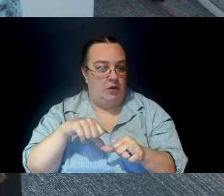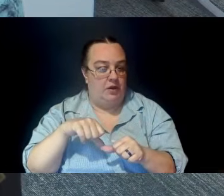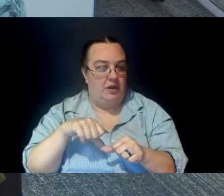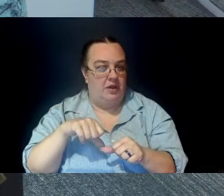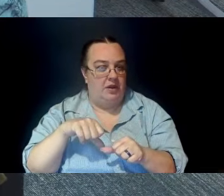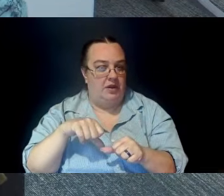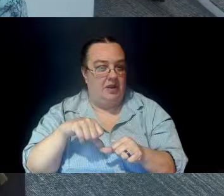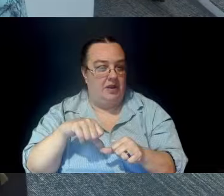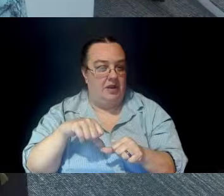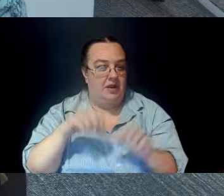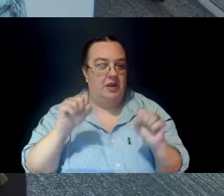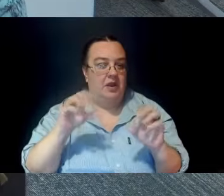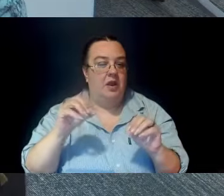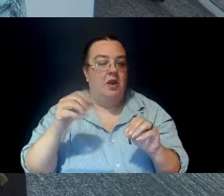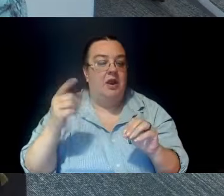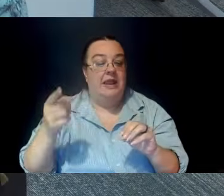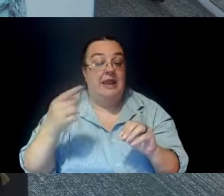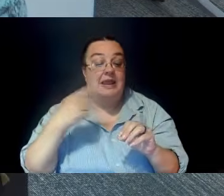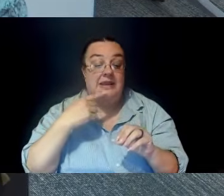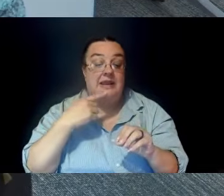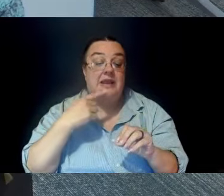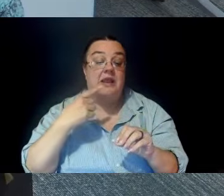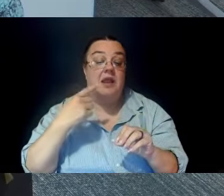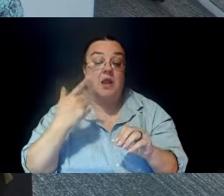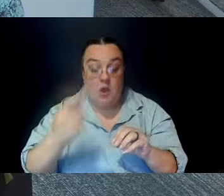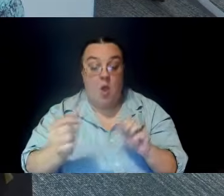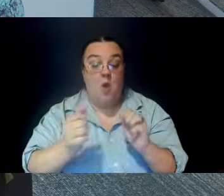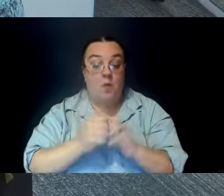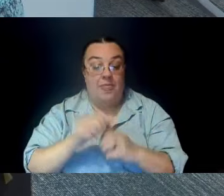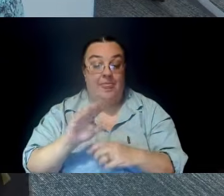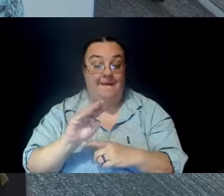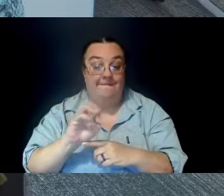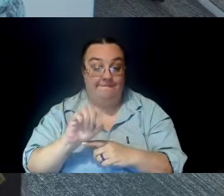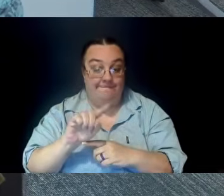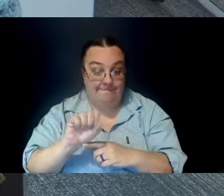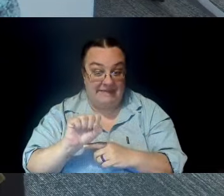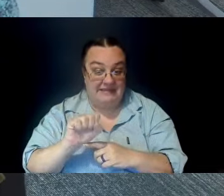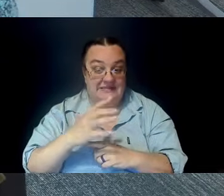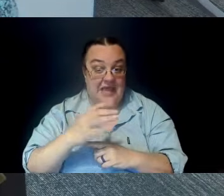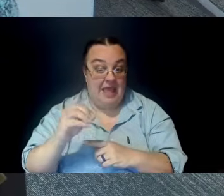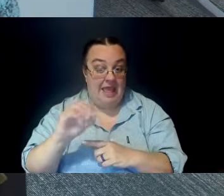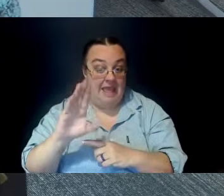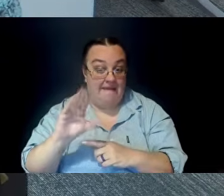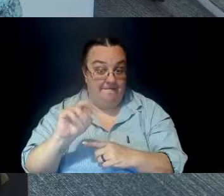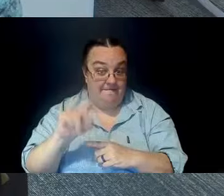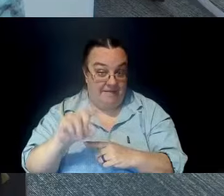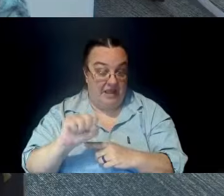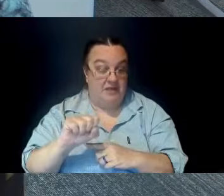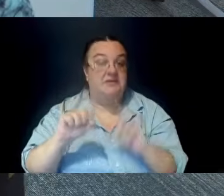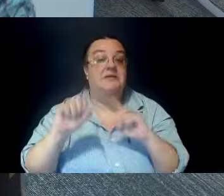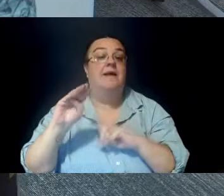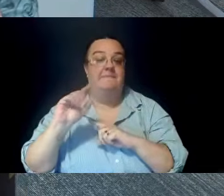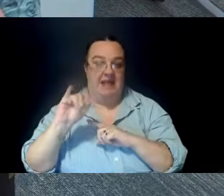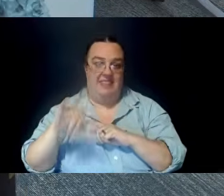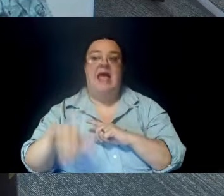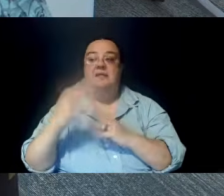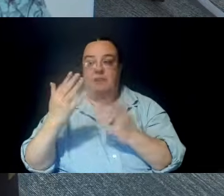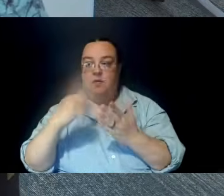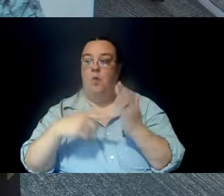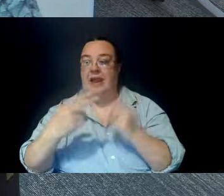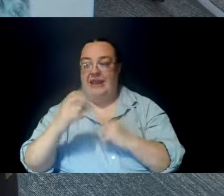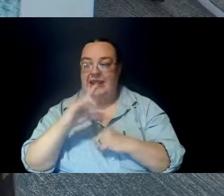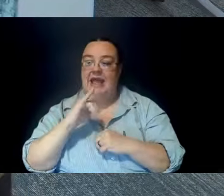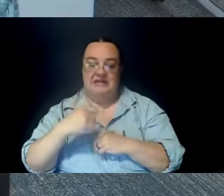So he should really say, go with the meets and bounds. Right. That's that what he said? probably actually what he said. Okay, so there